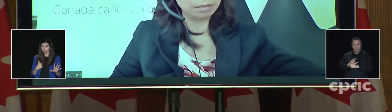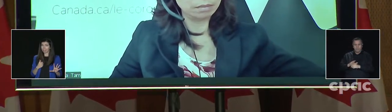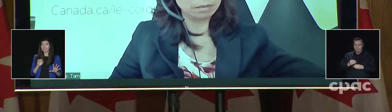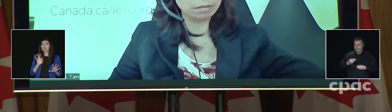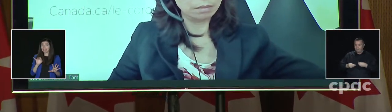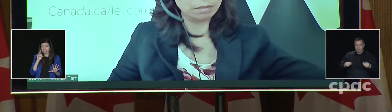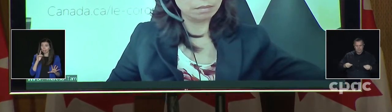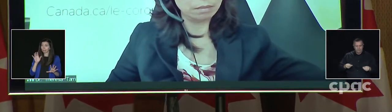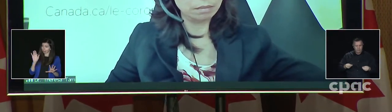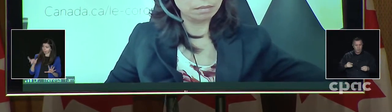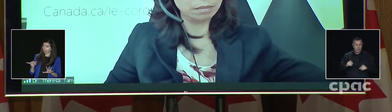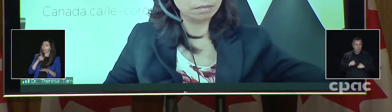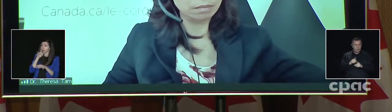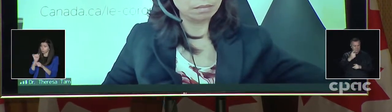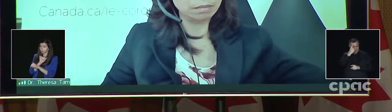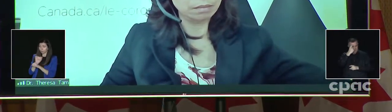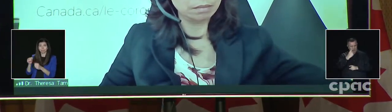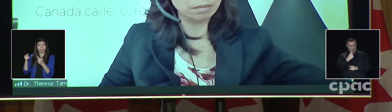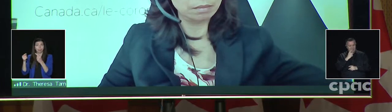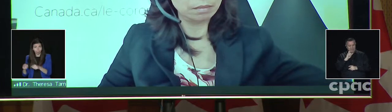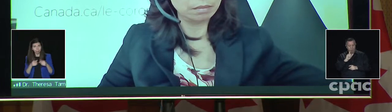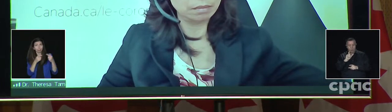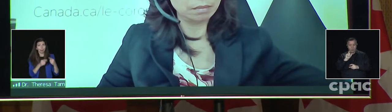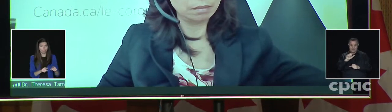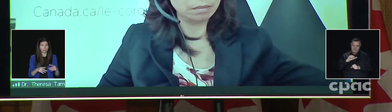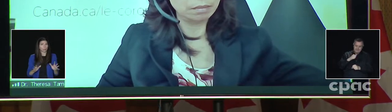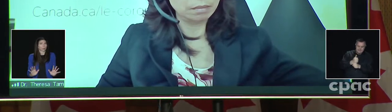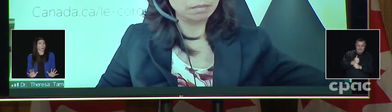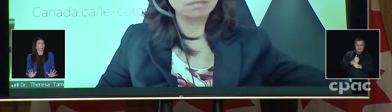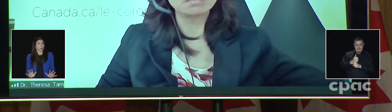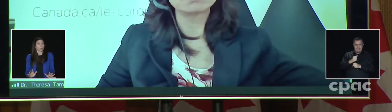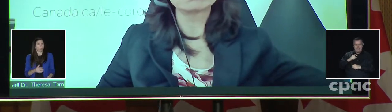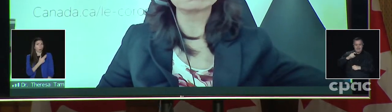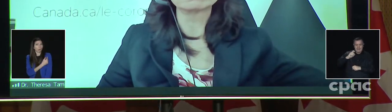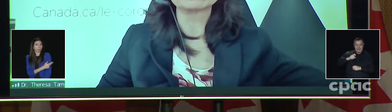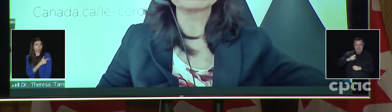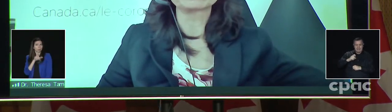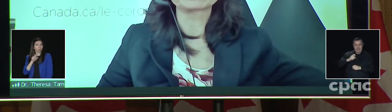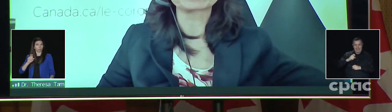are needed in these two provinces to get off this resurgent trajectory?